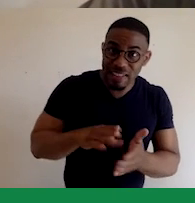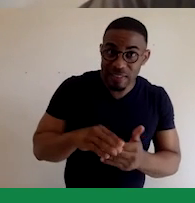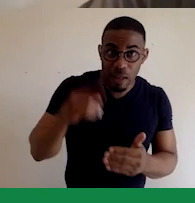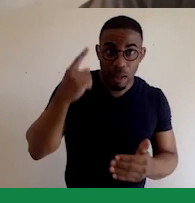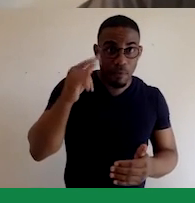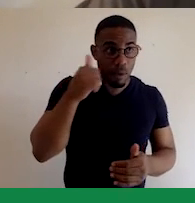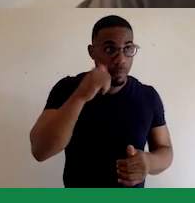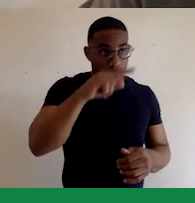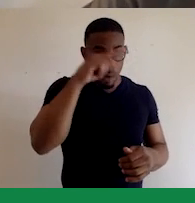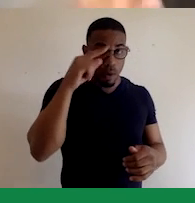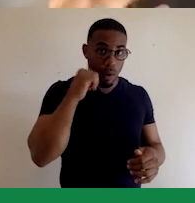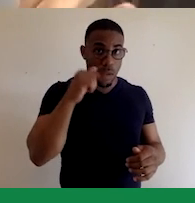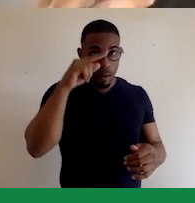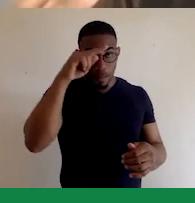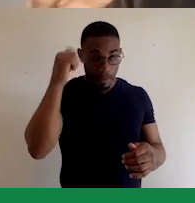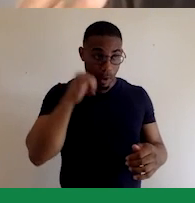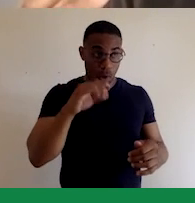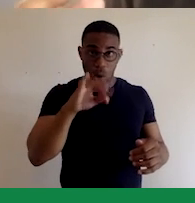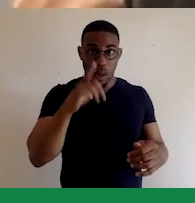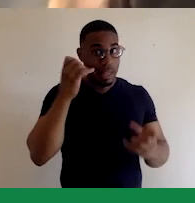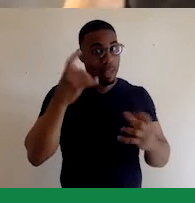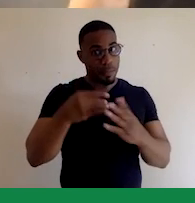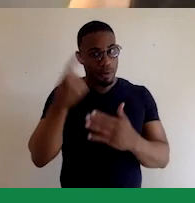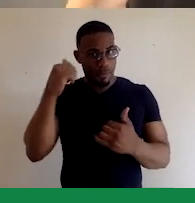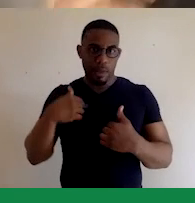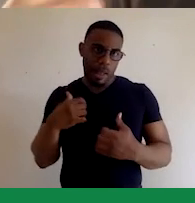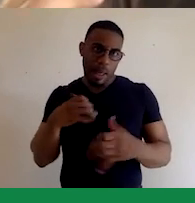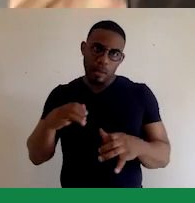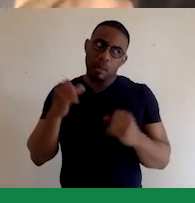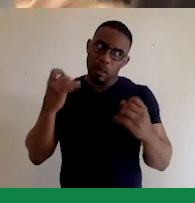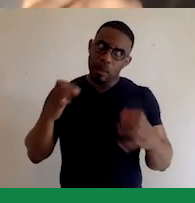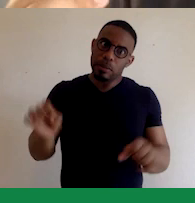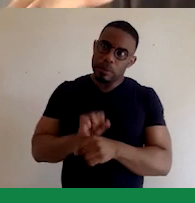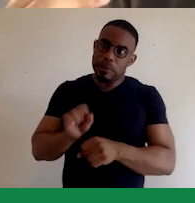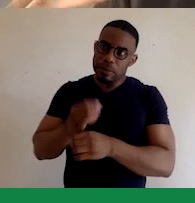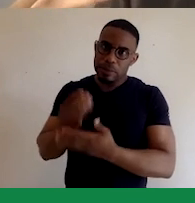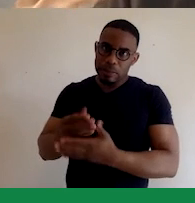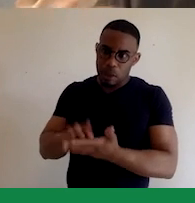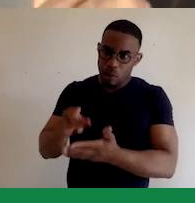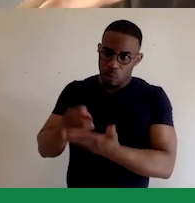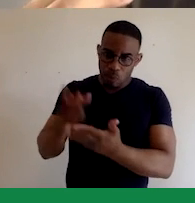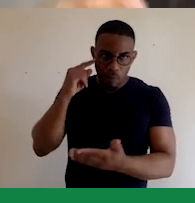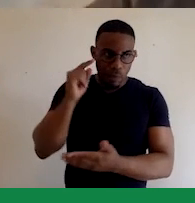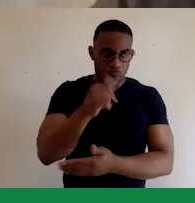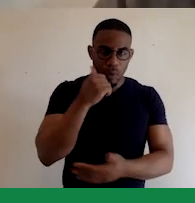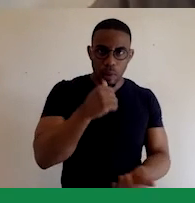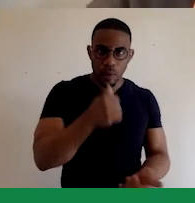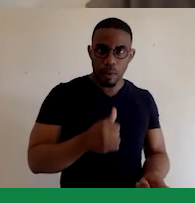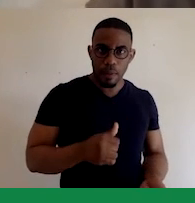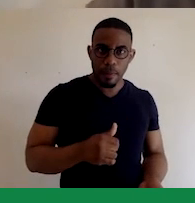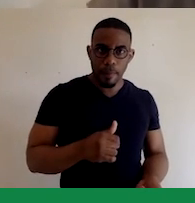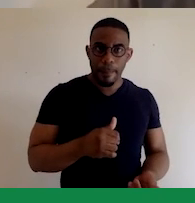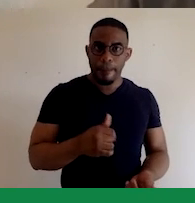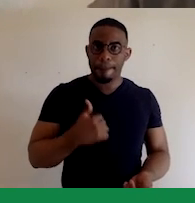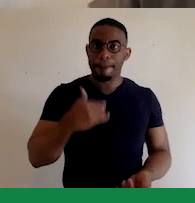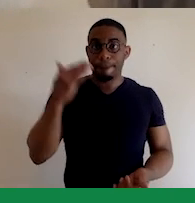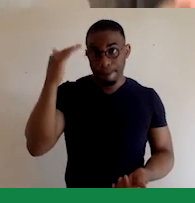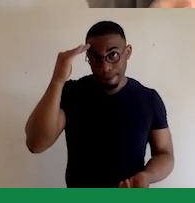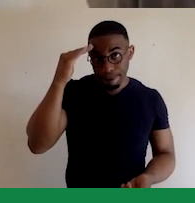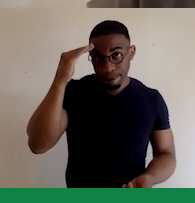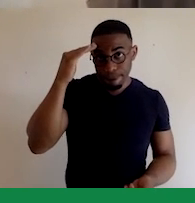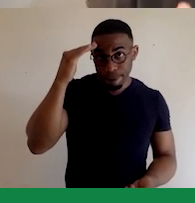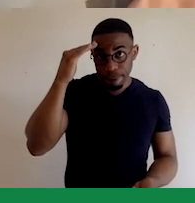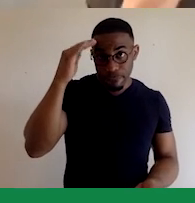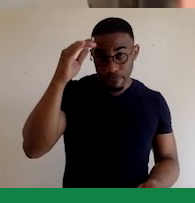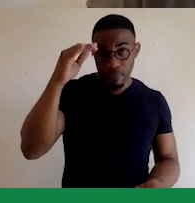for Black Girls Code. That's a lot of money for me. You know, I had to do a lot to get those learning resources for those girls. I know